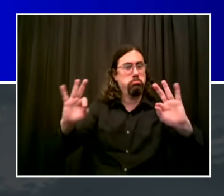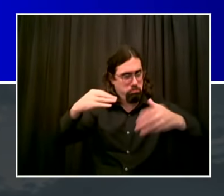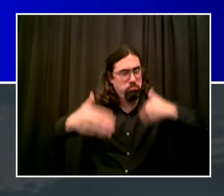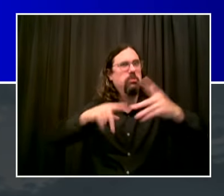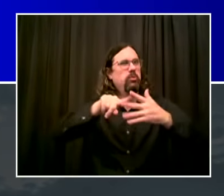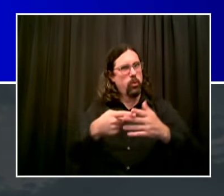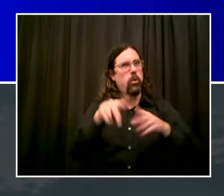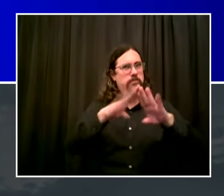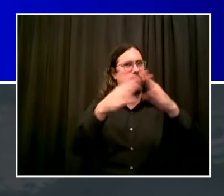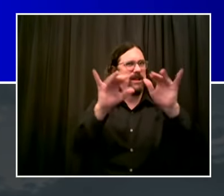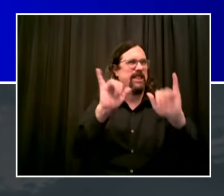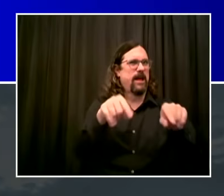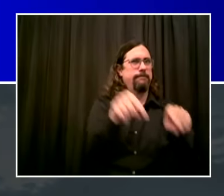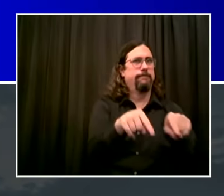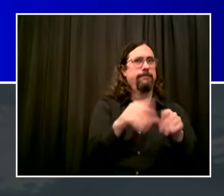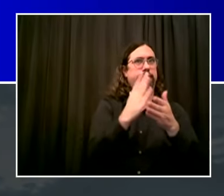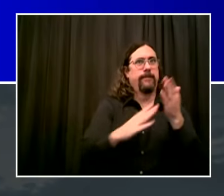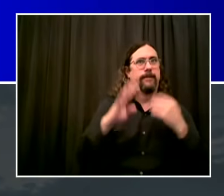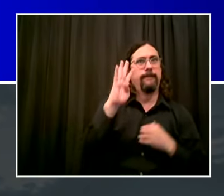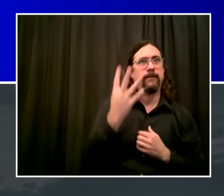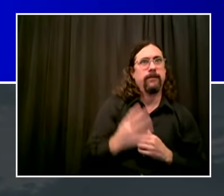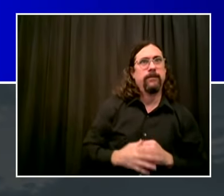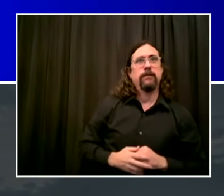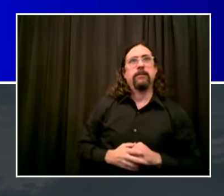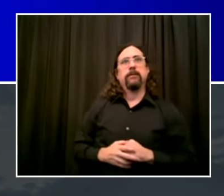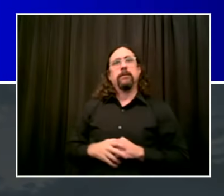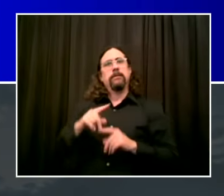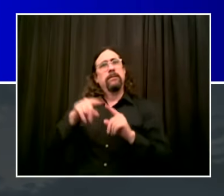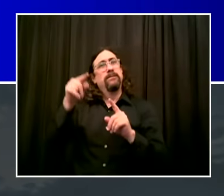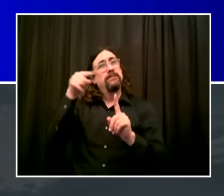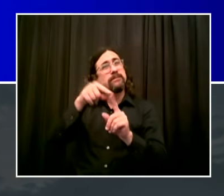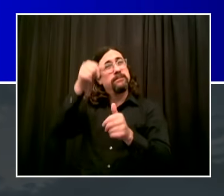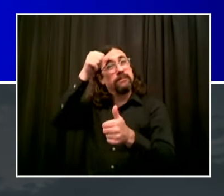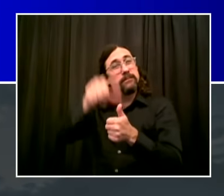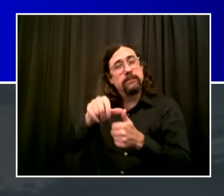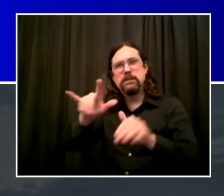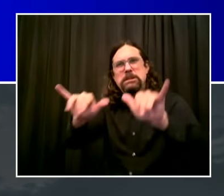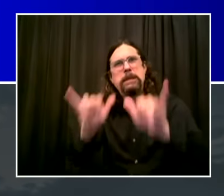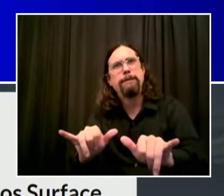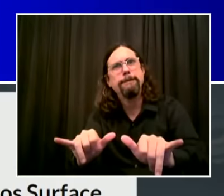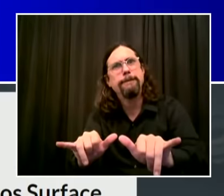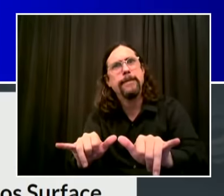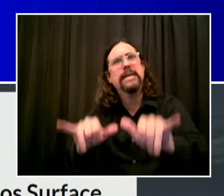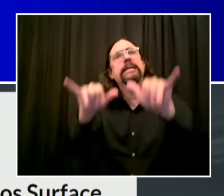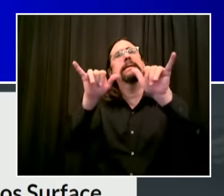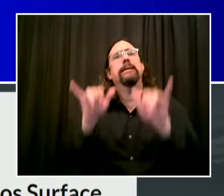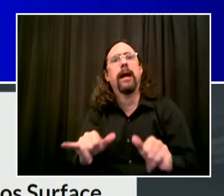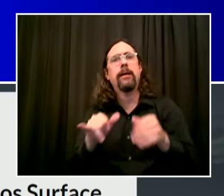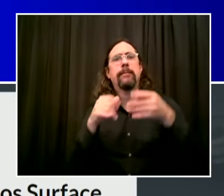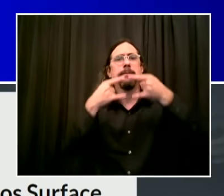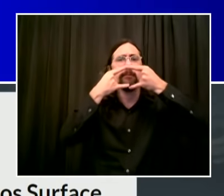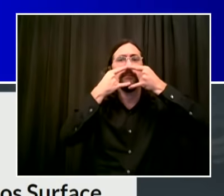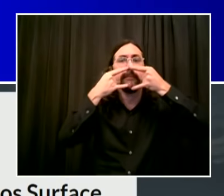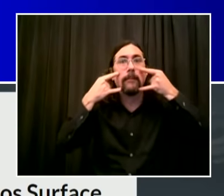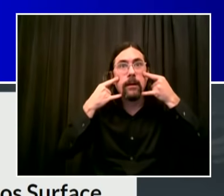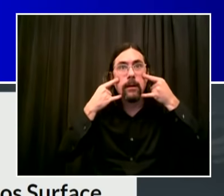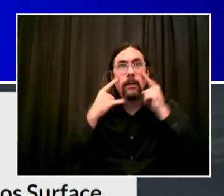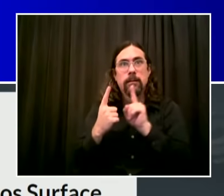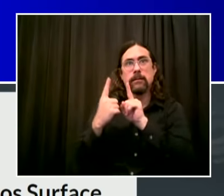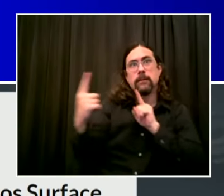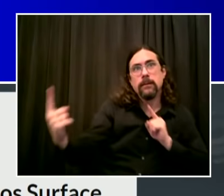remembered to follow the rules, but not everywhere. We saw some real troubling overcrowding in Astoria this weekend. We will not tolerate it. Let's be really